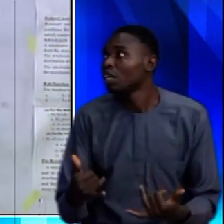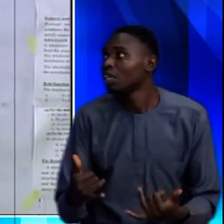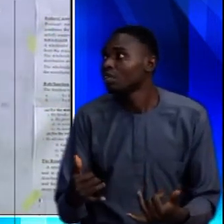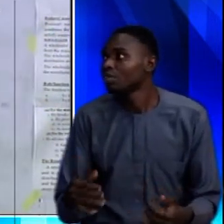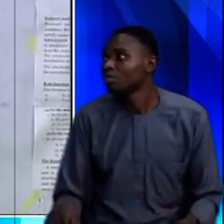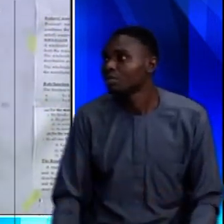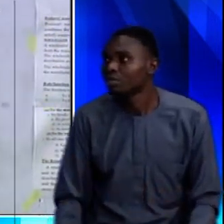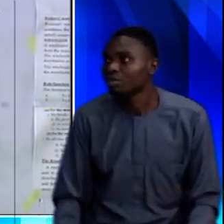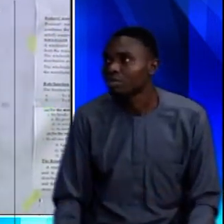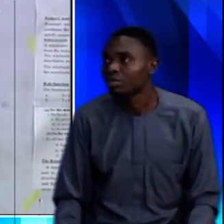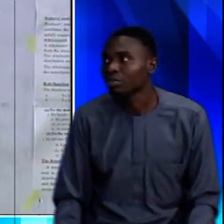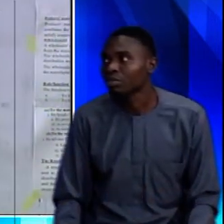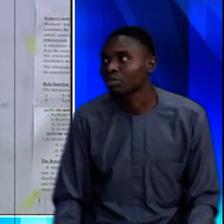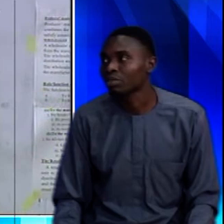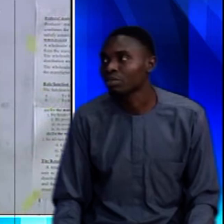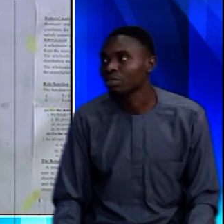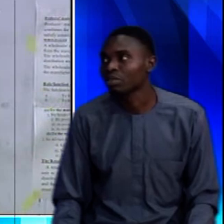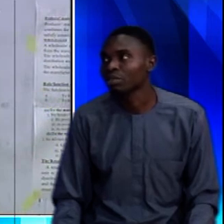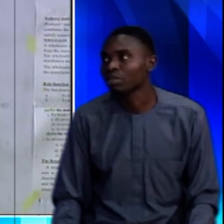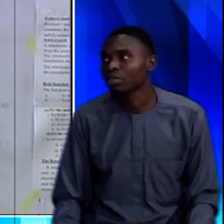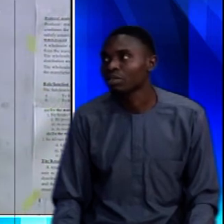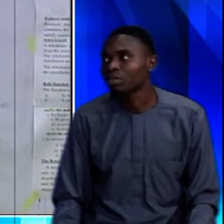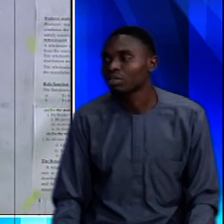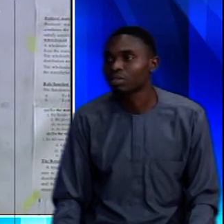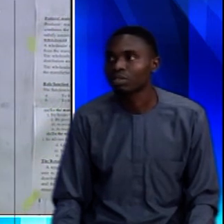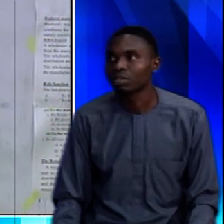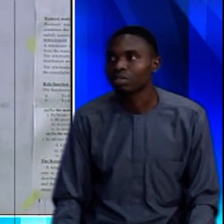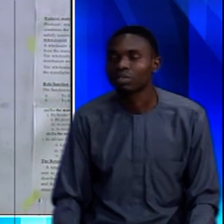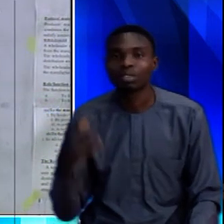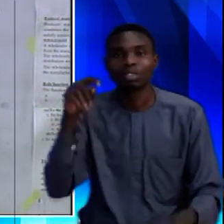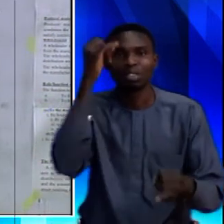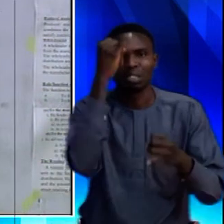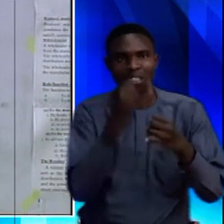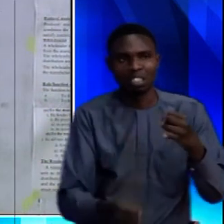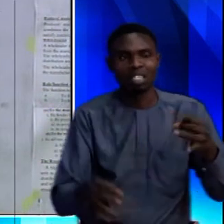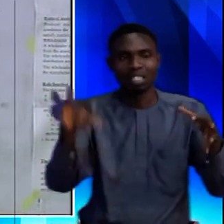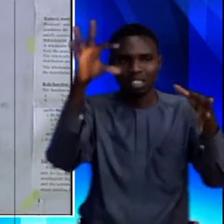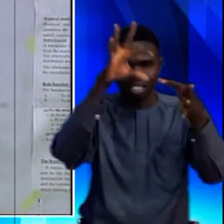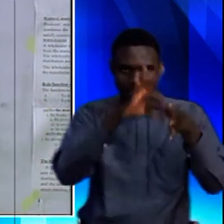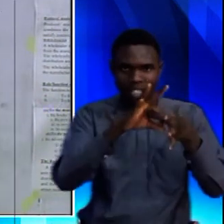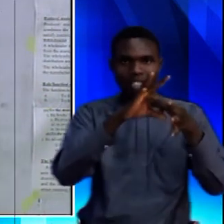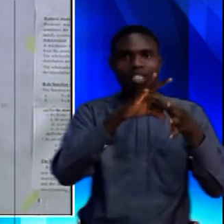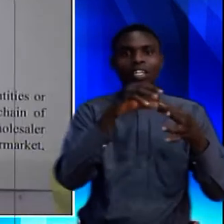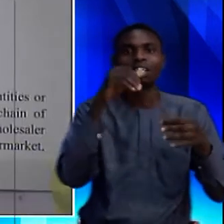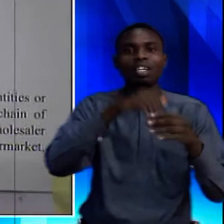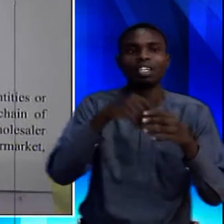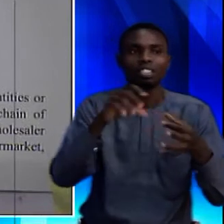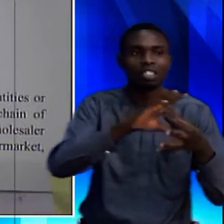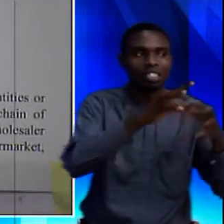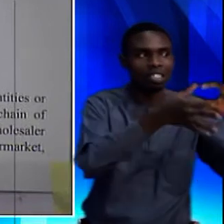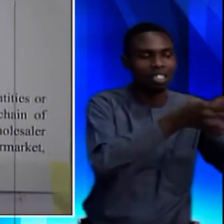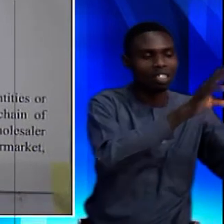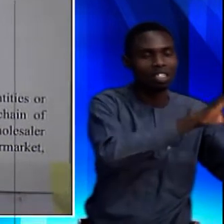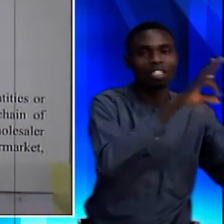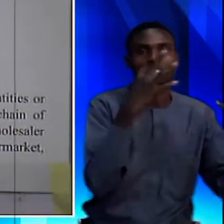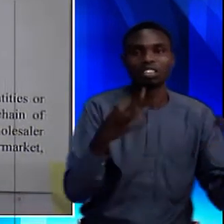That is what they call the last link in the chain of distribution. Who is a retailer? A retailer is that